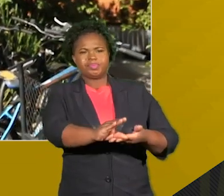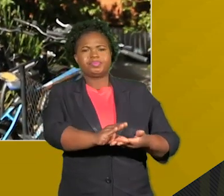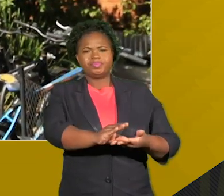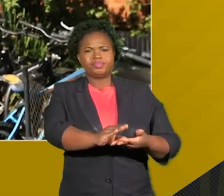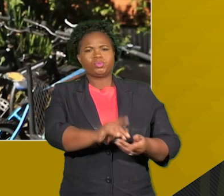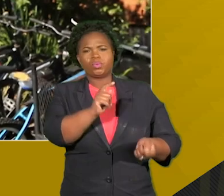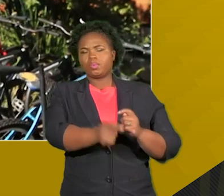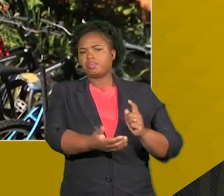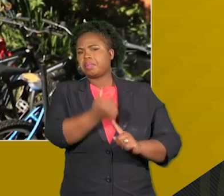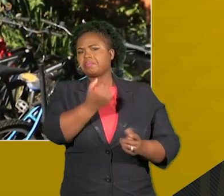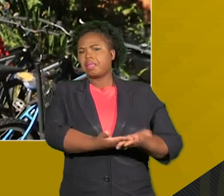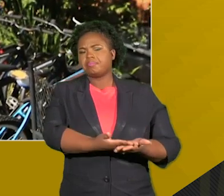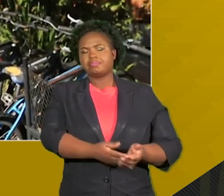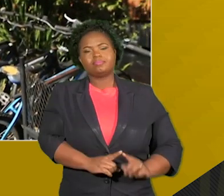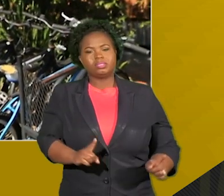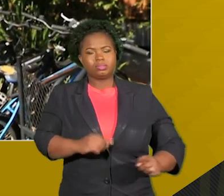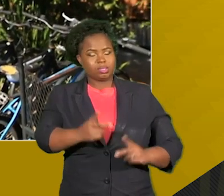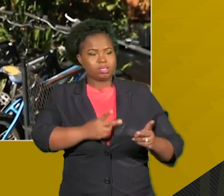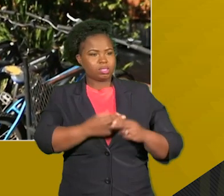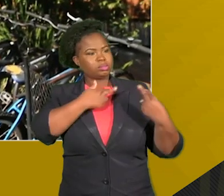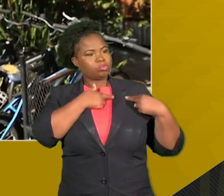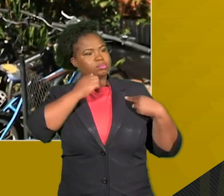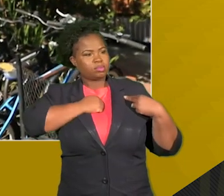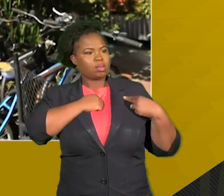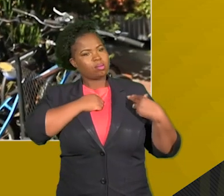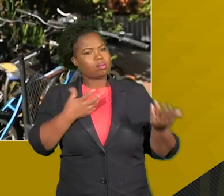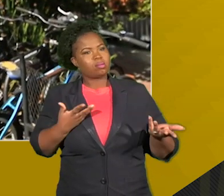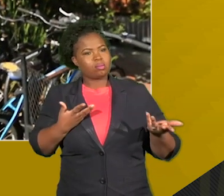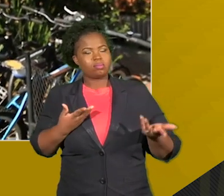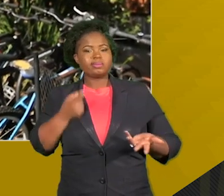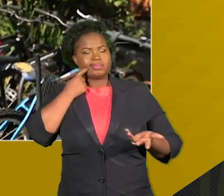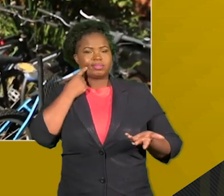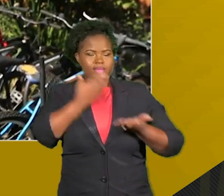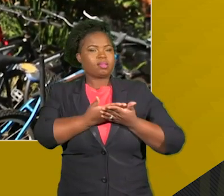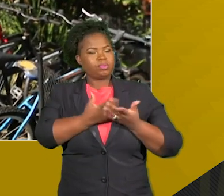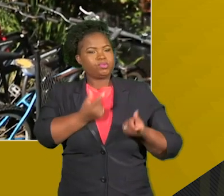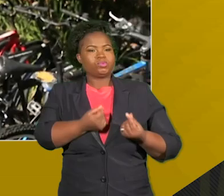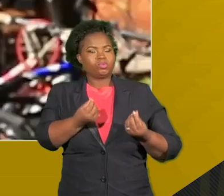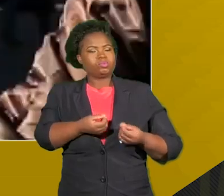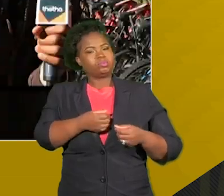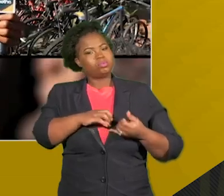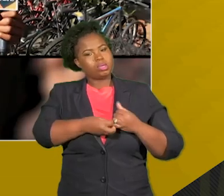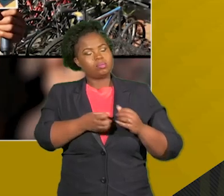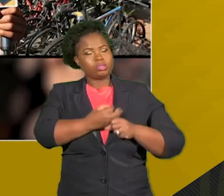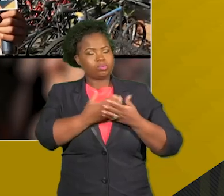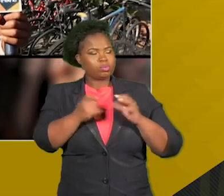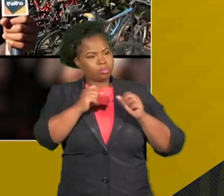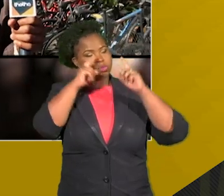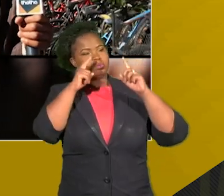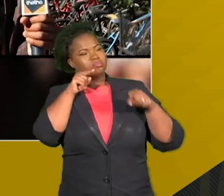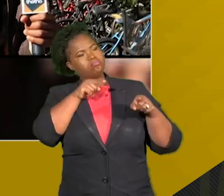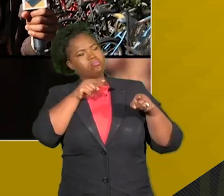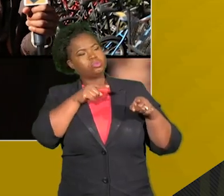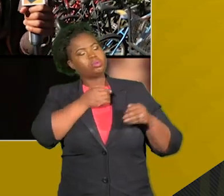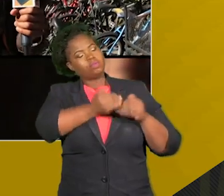but I also have a responsibility to take the initiative to make myself aware of, are these proceedings